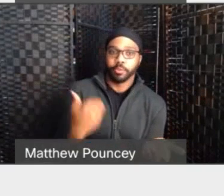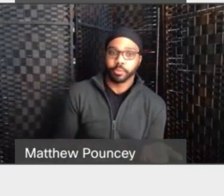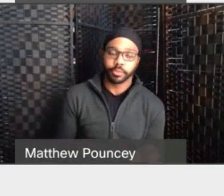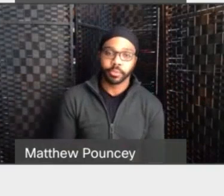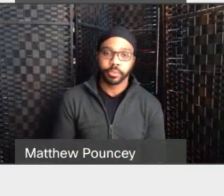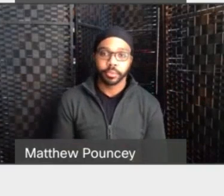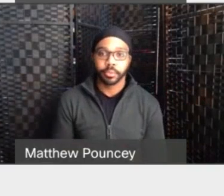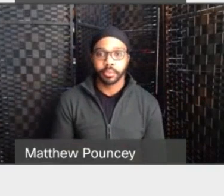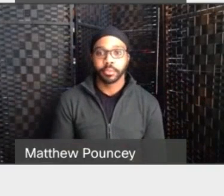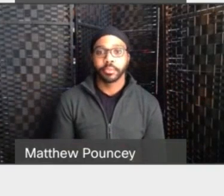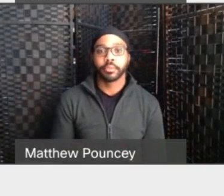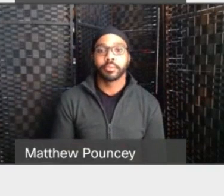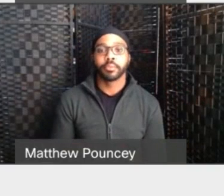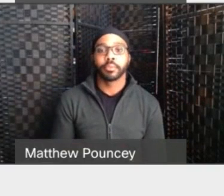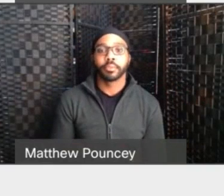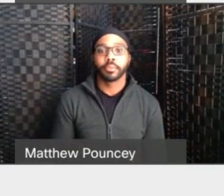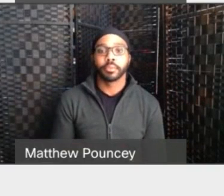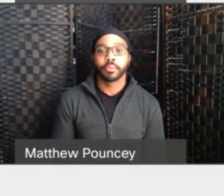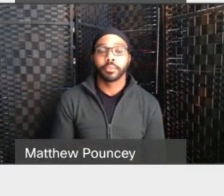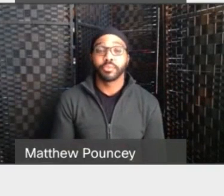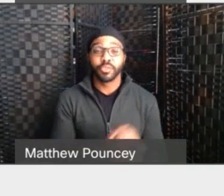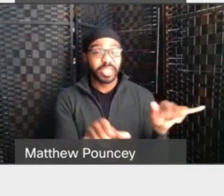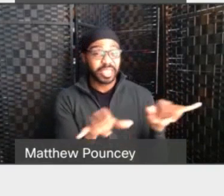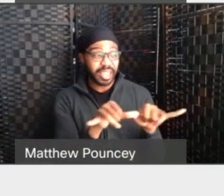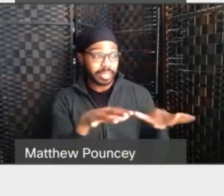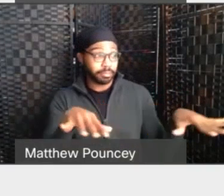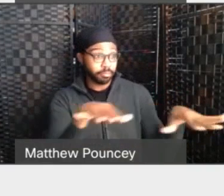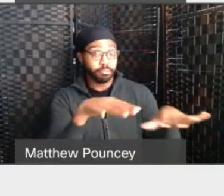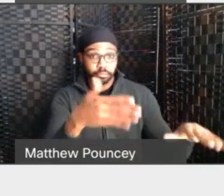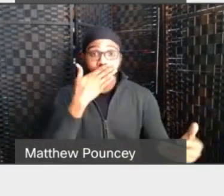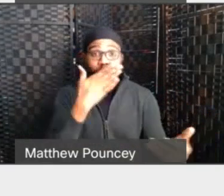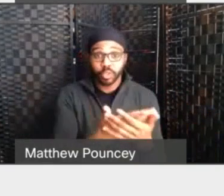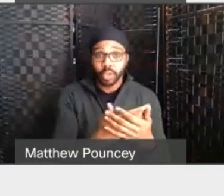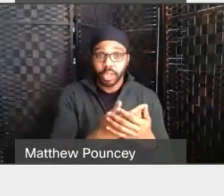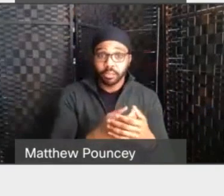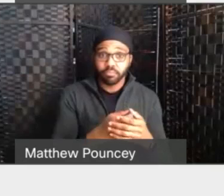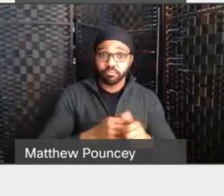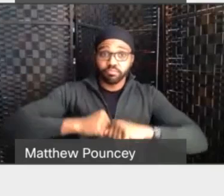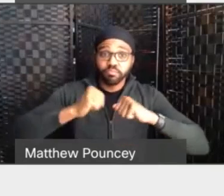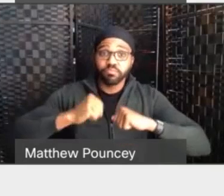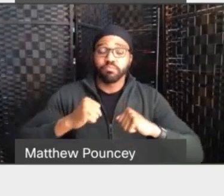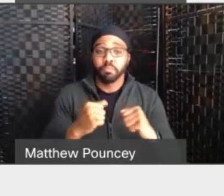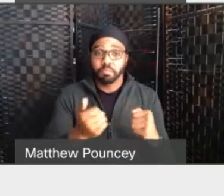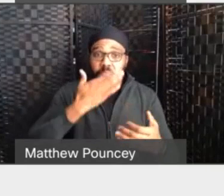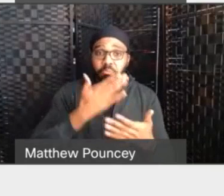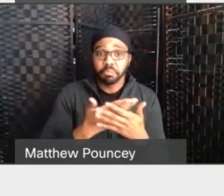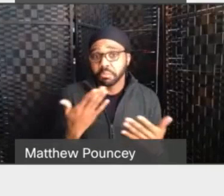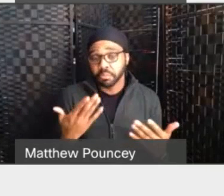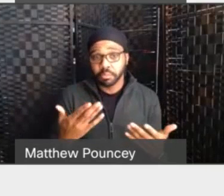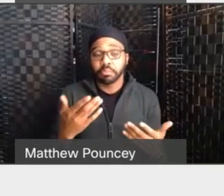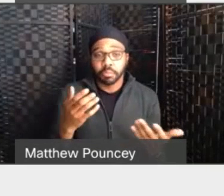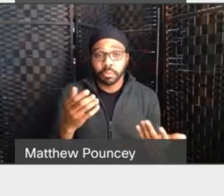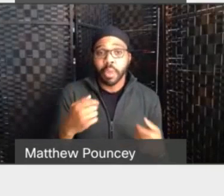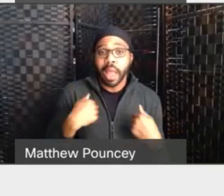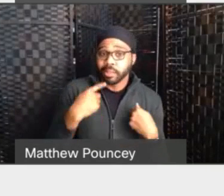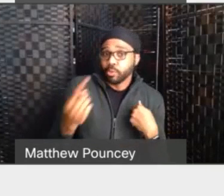which in terms of size was very good, just in terms of, as I had said, when that